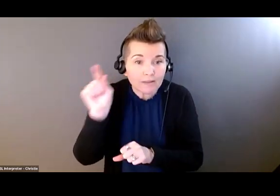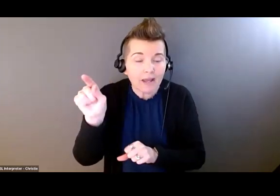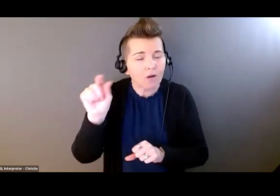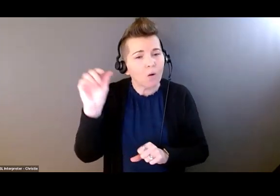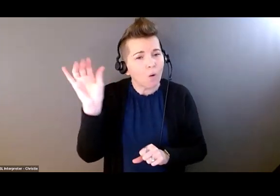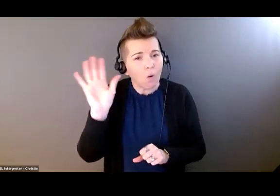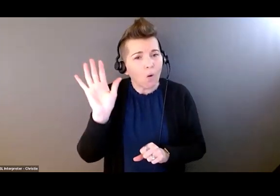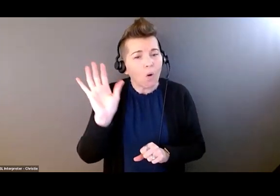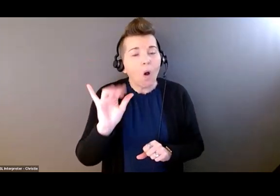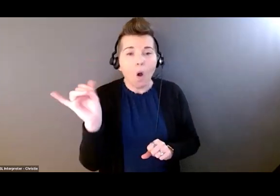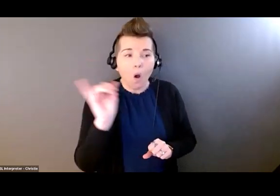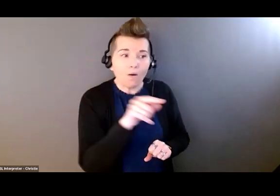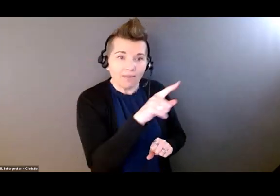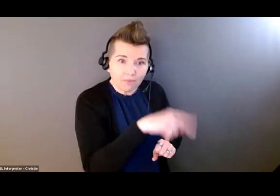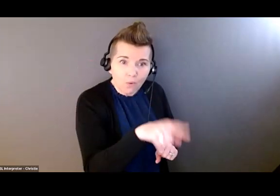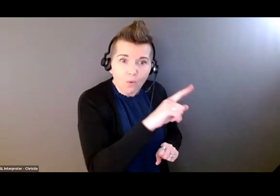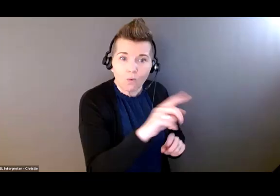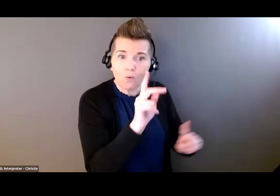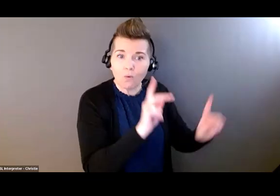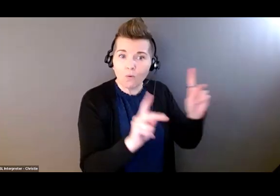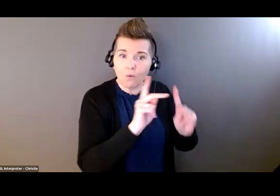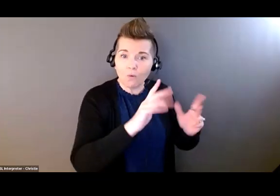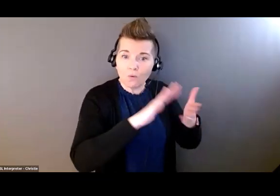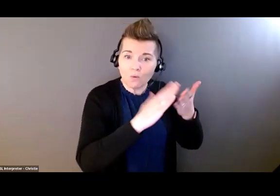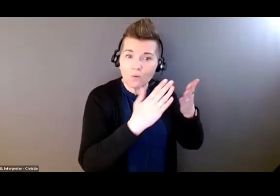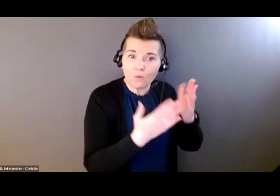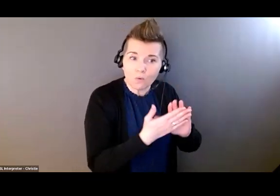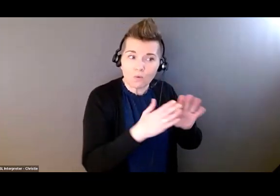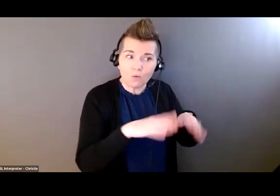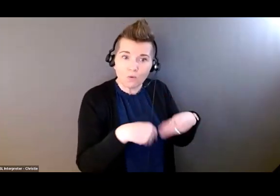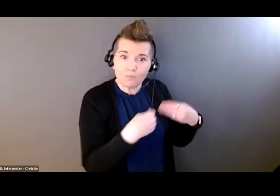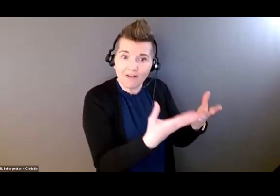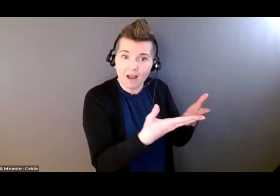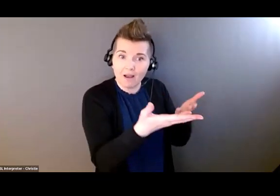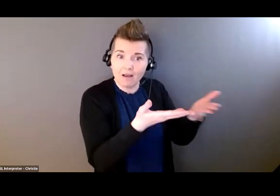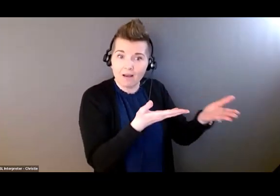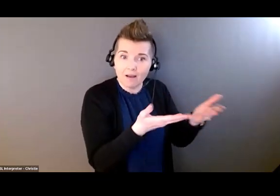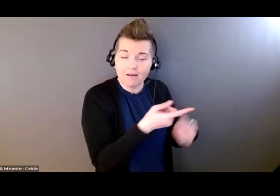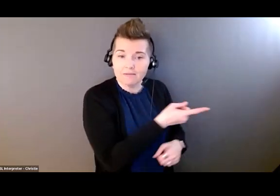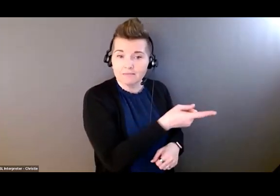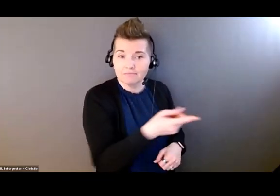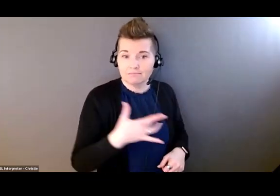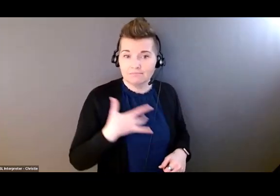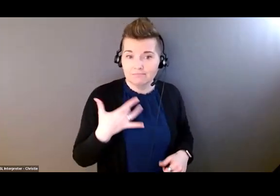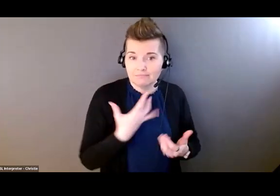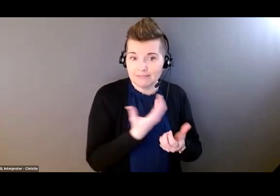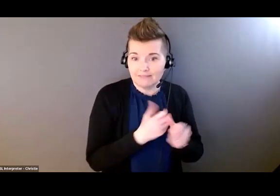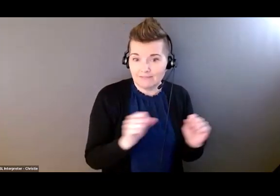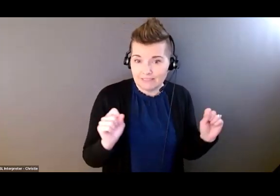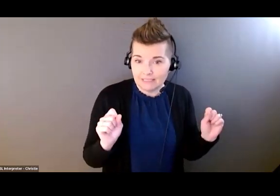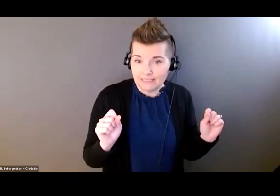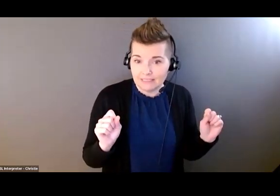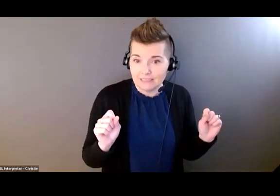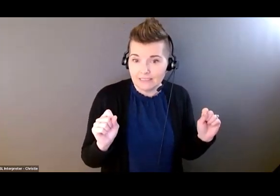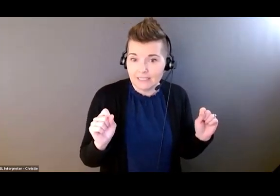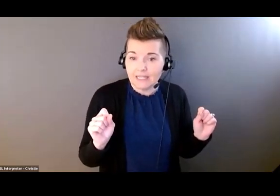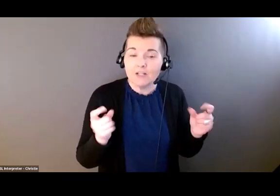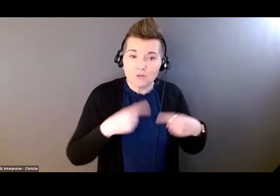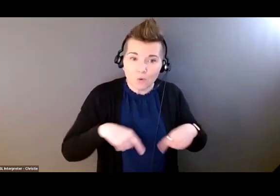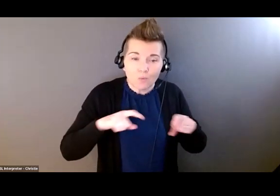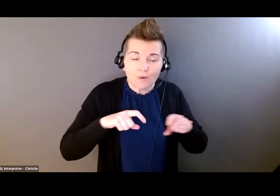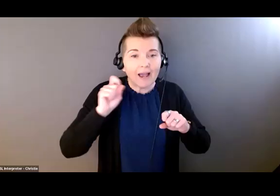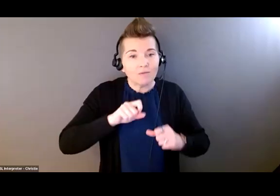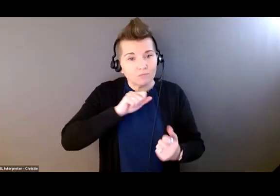of the system and those who work within it, but also from the perspective of people and the communities that it purports to